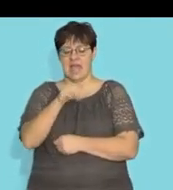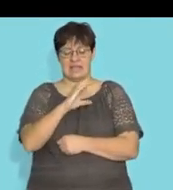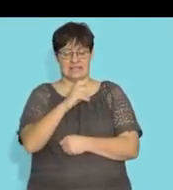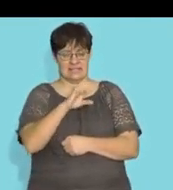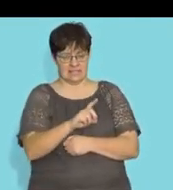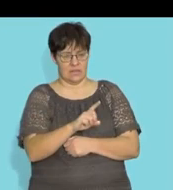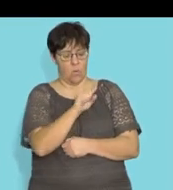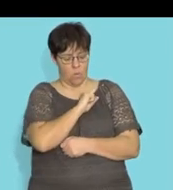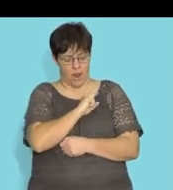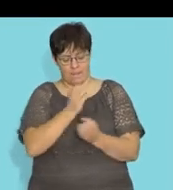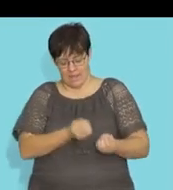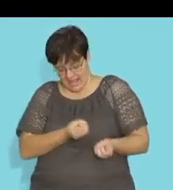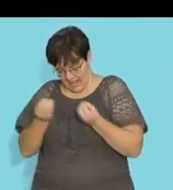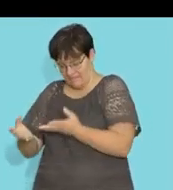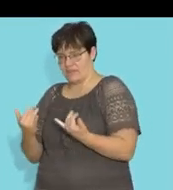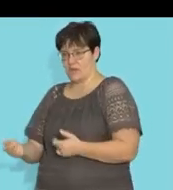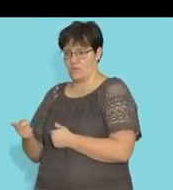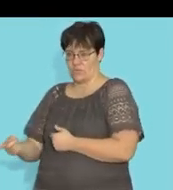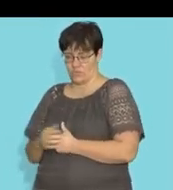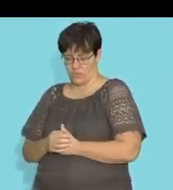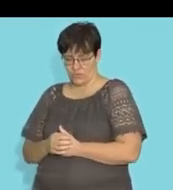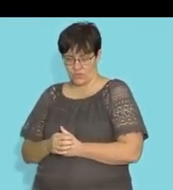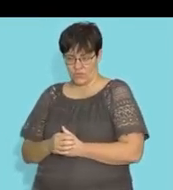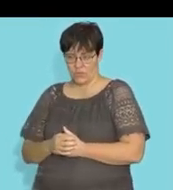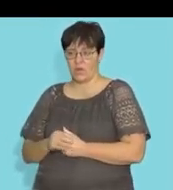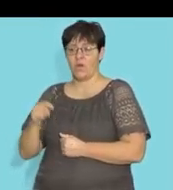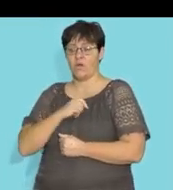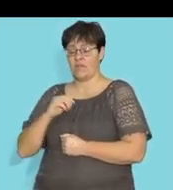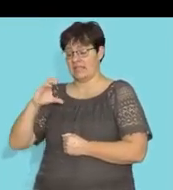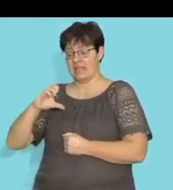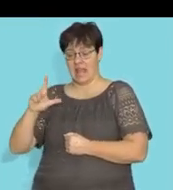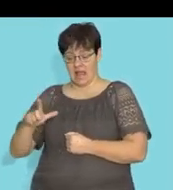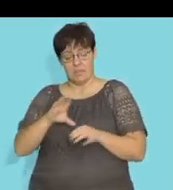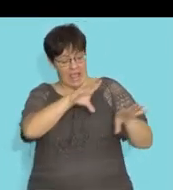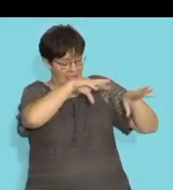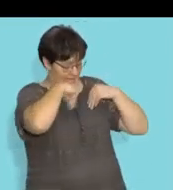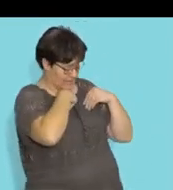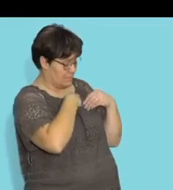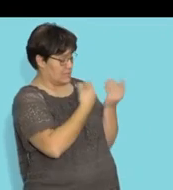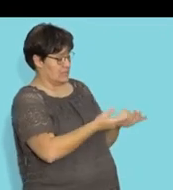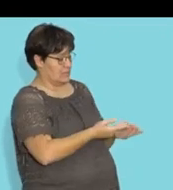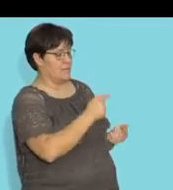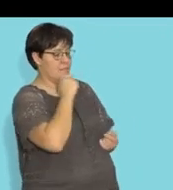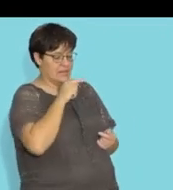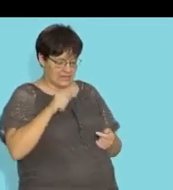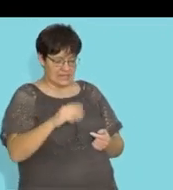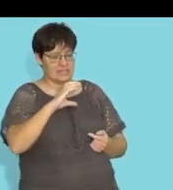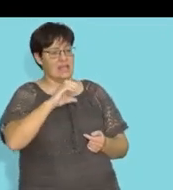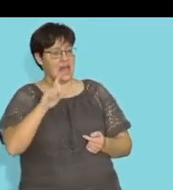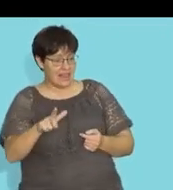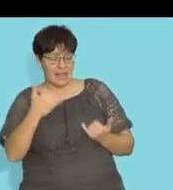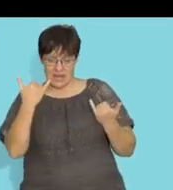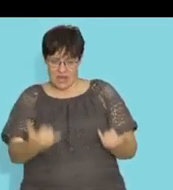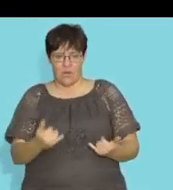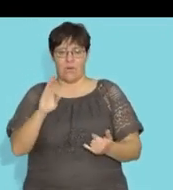an acid in the reverse reaction. And because chloride accepts the proton, it makes your